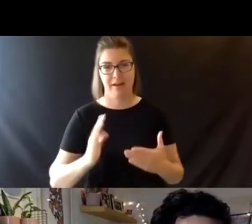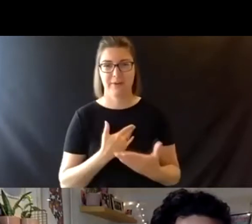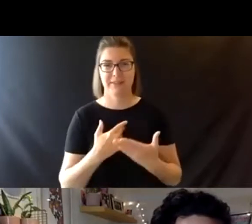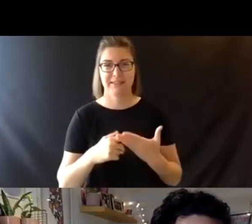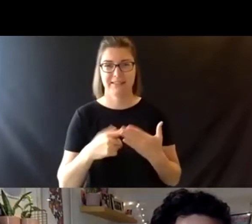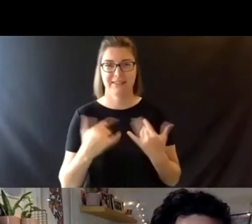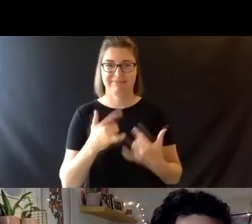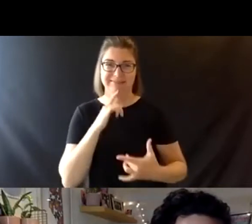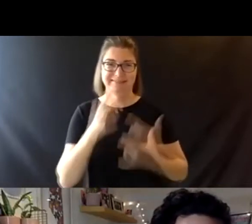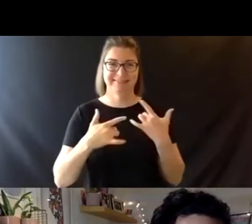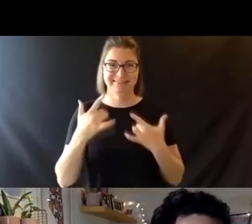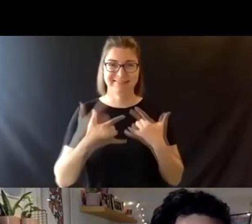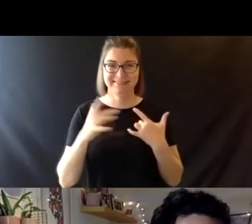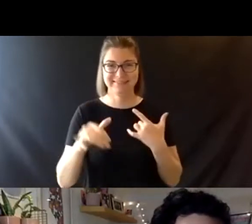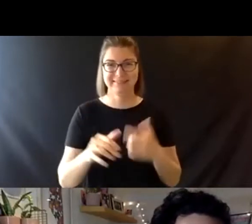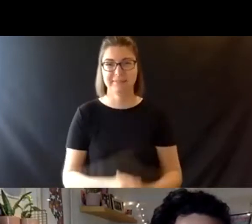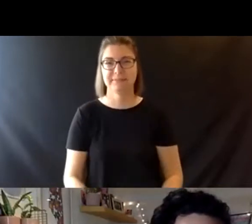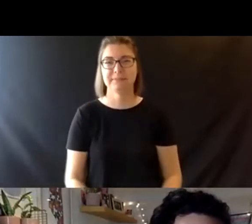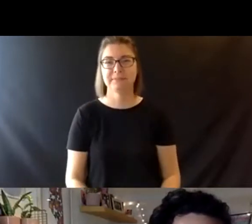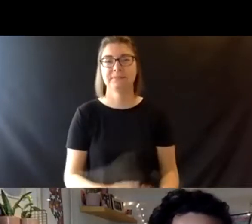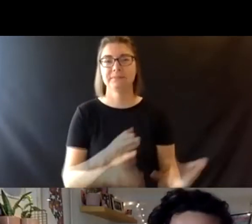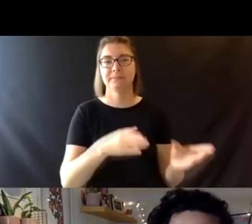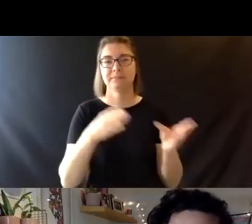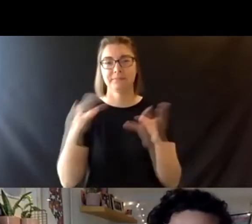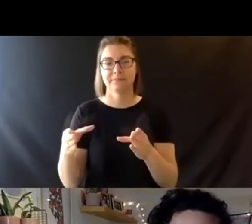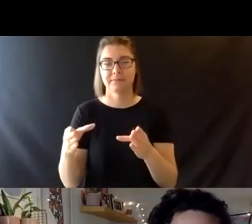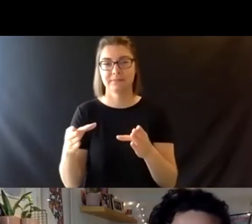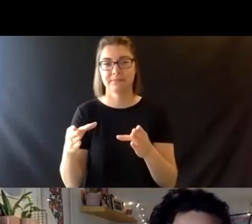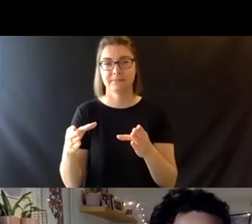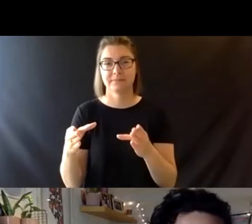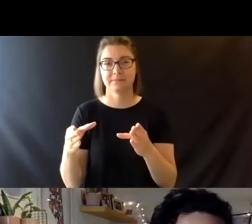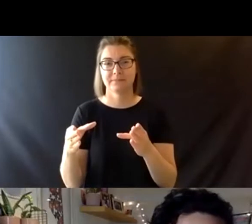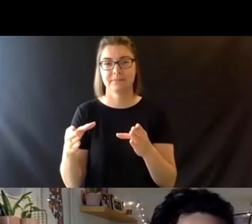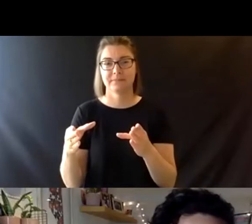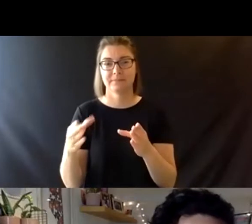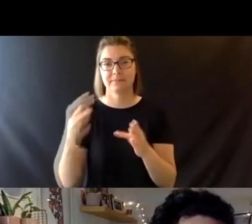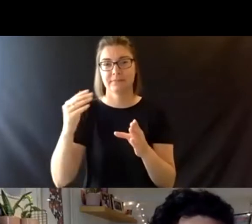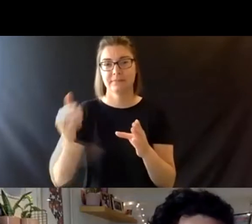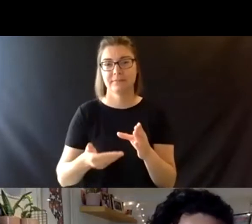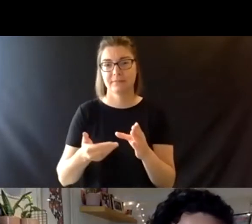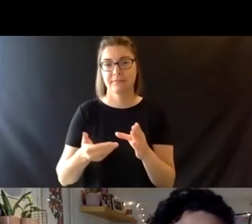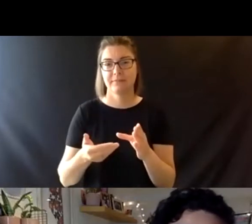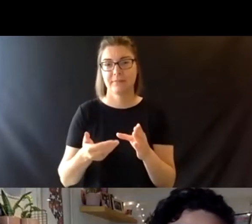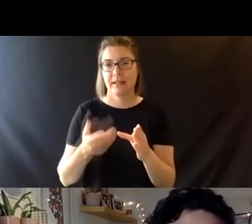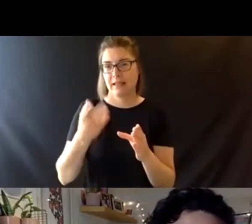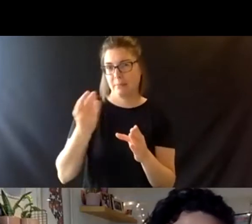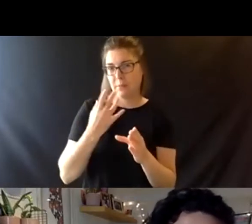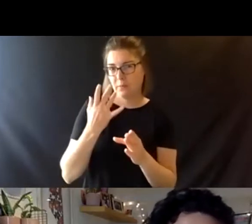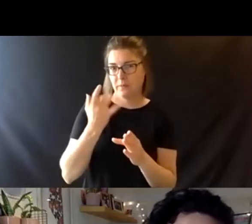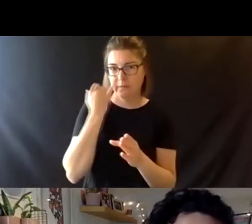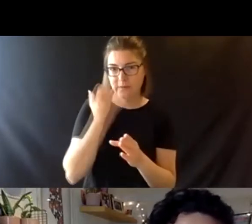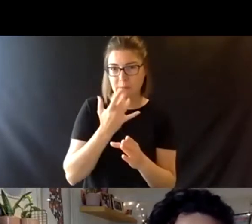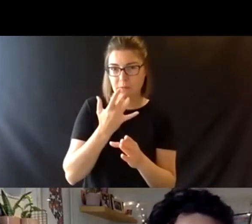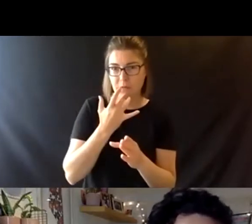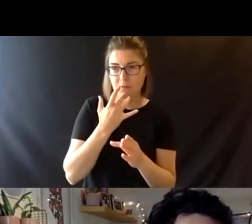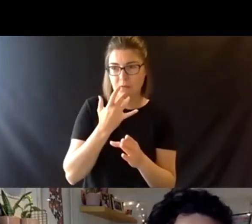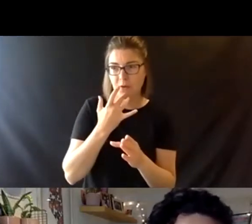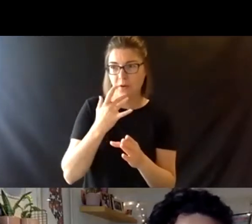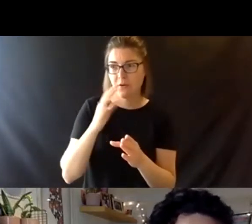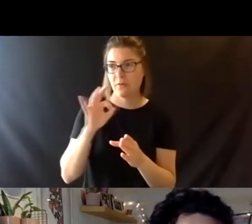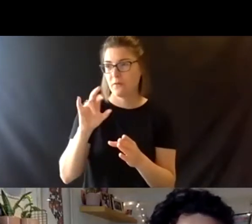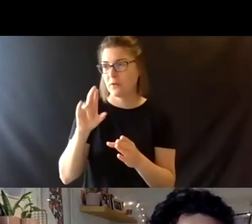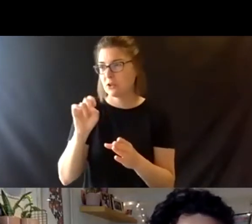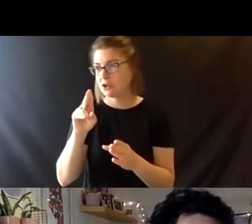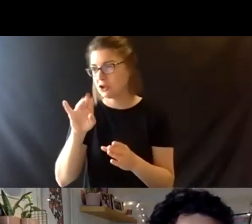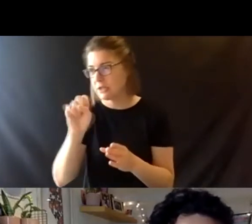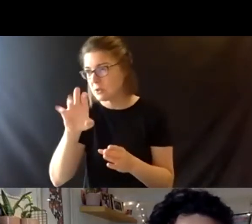very excited for that. Next, I'd like to introduce, and you can let me know if you prefer Francesco or